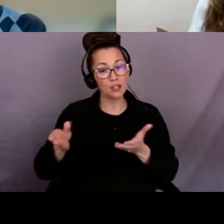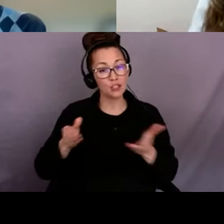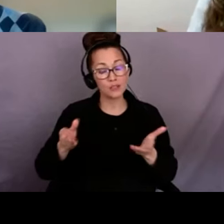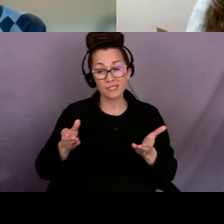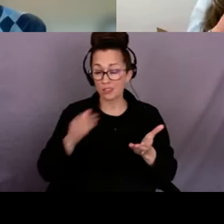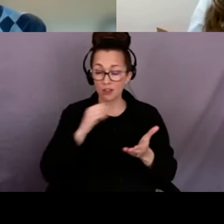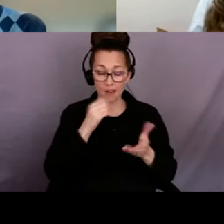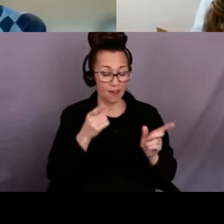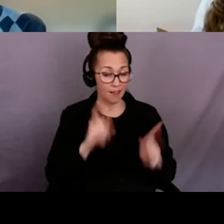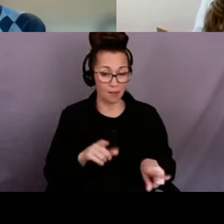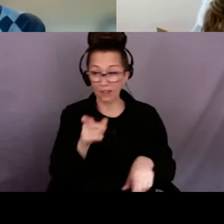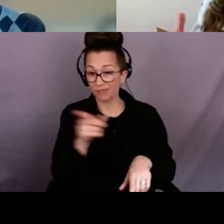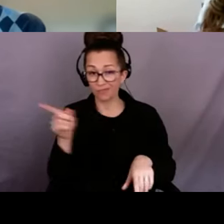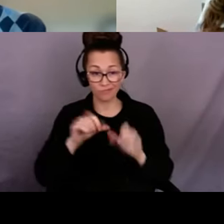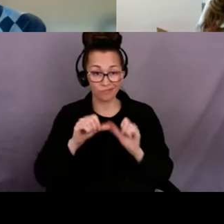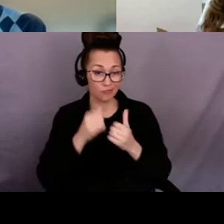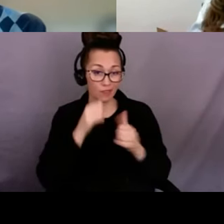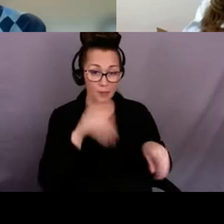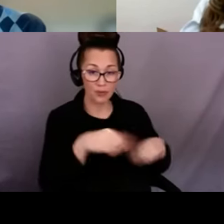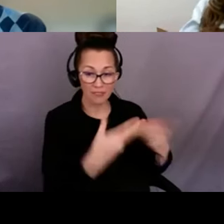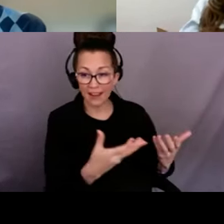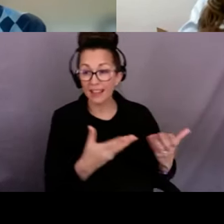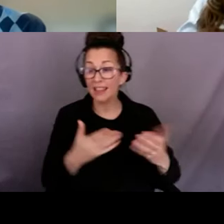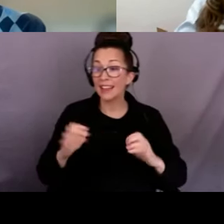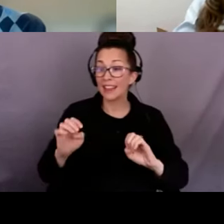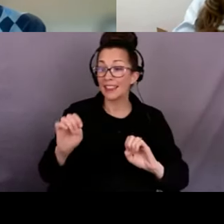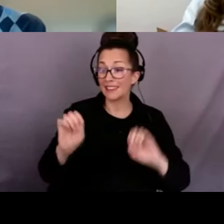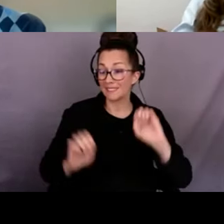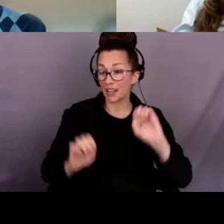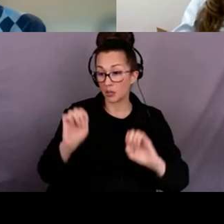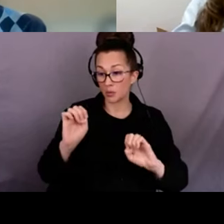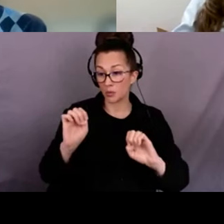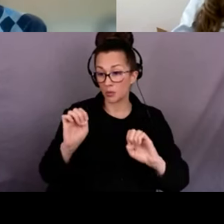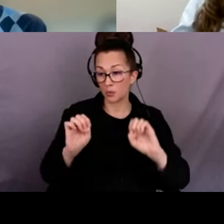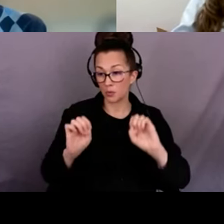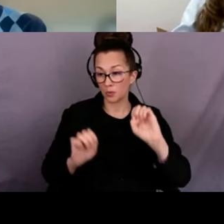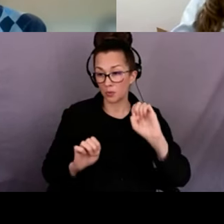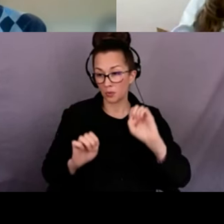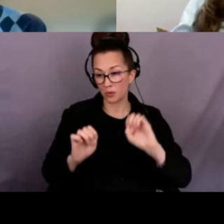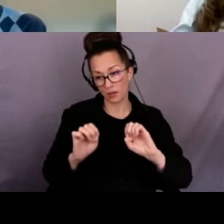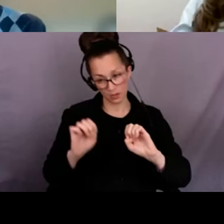They're not there. They are, the evaluation will be done and they will then be told, nope, they